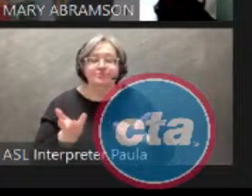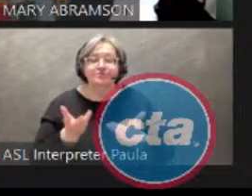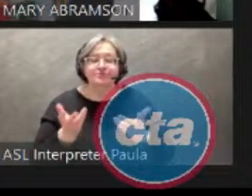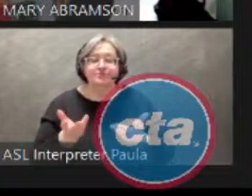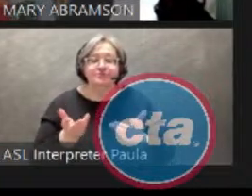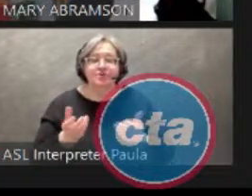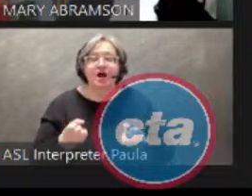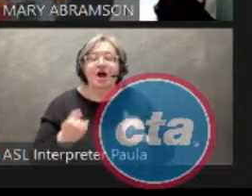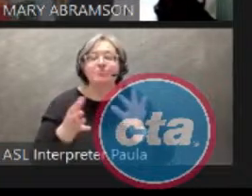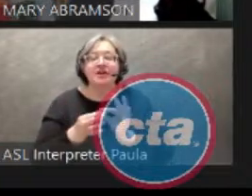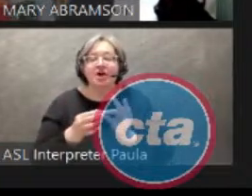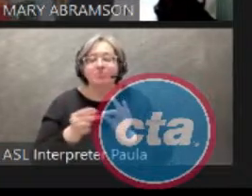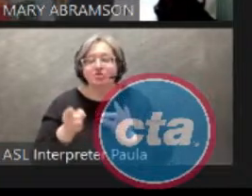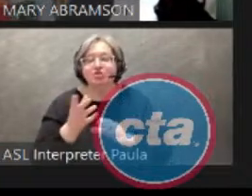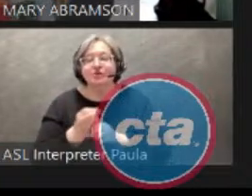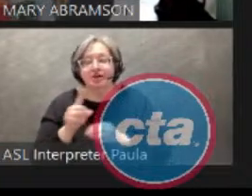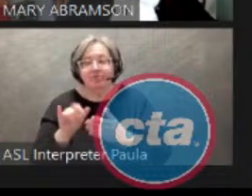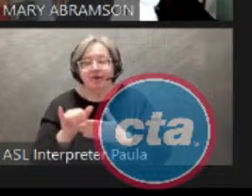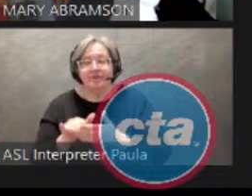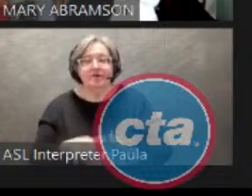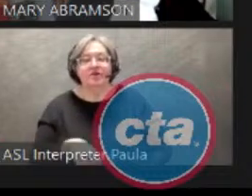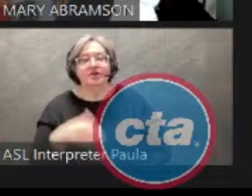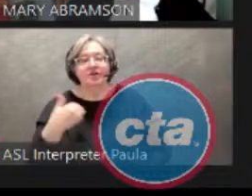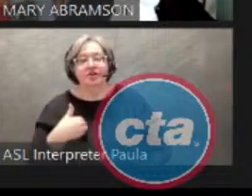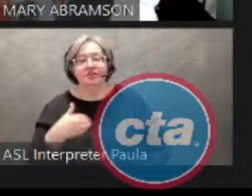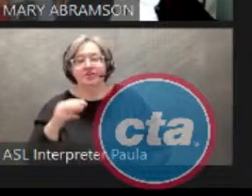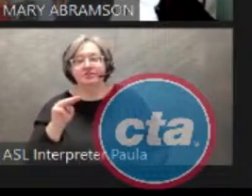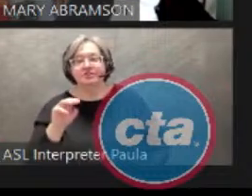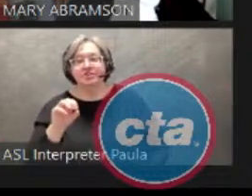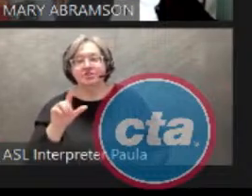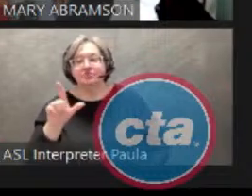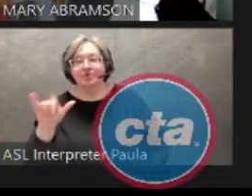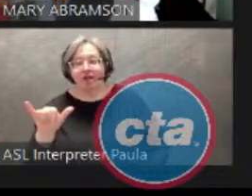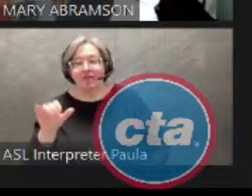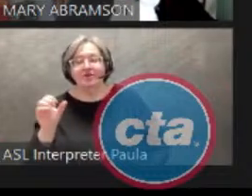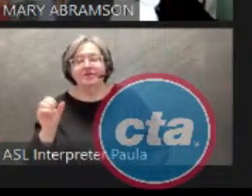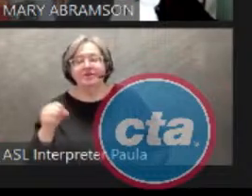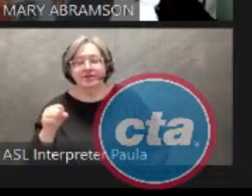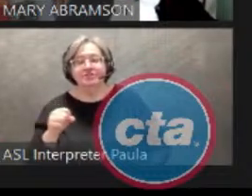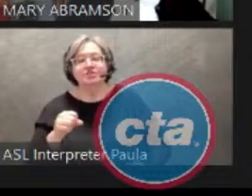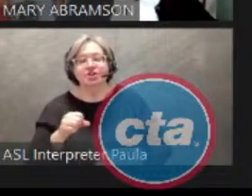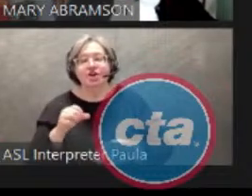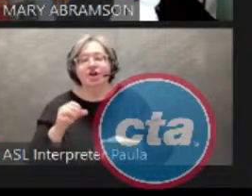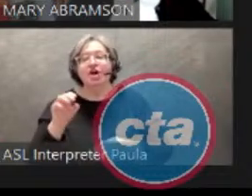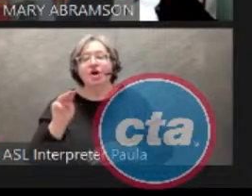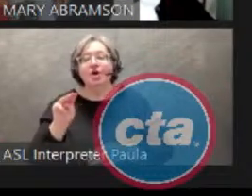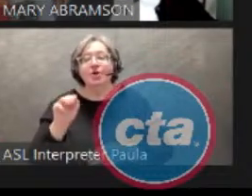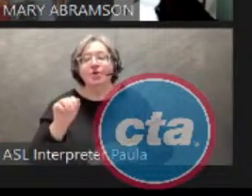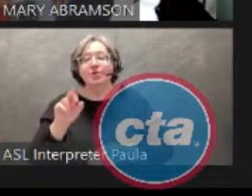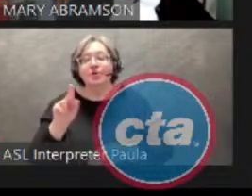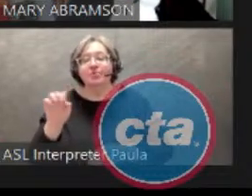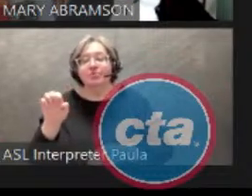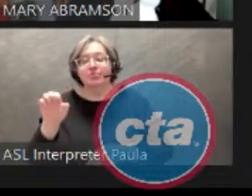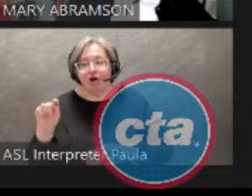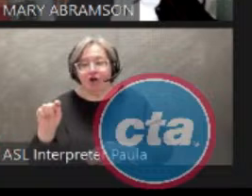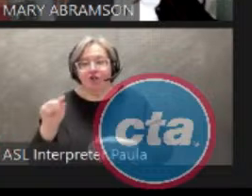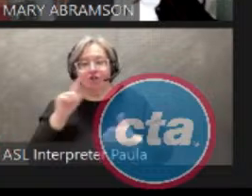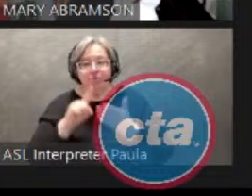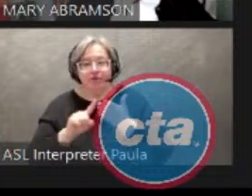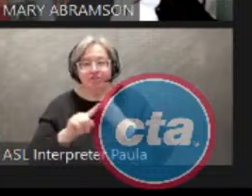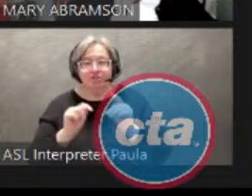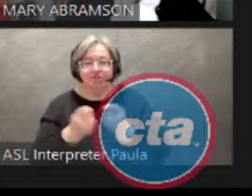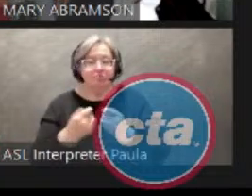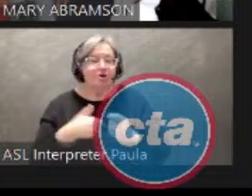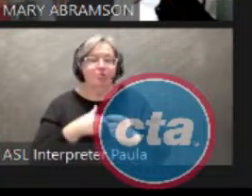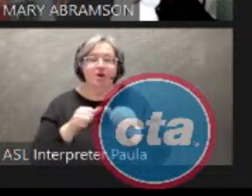comments you get about that. Hey, Doreen, it's Molly. So the market research team, we've been looking to continuously expand